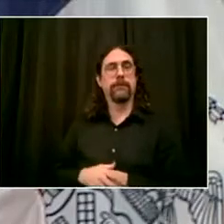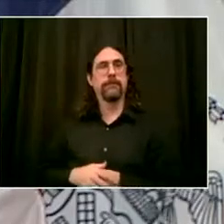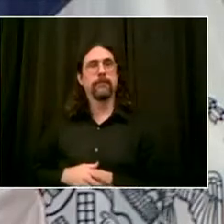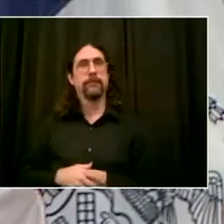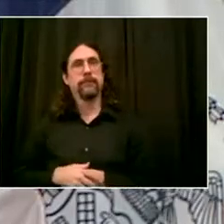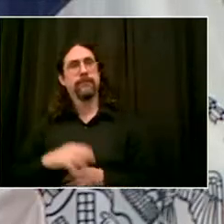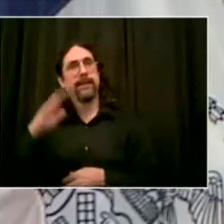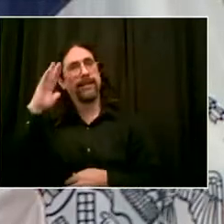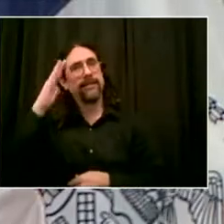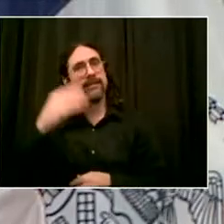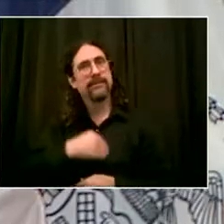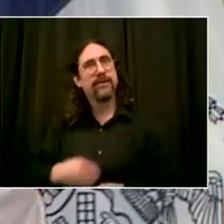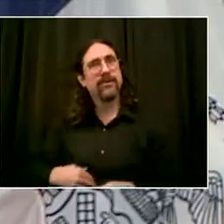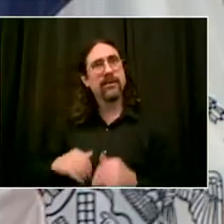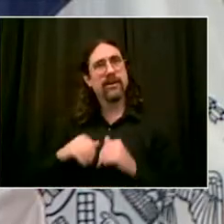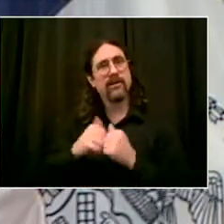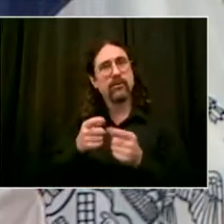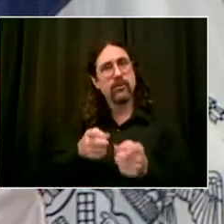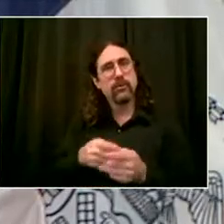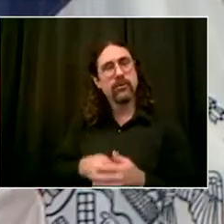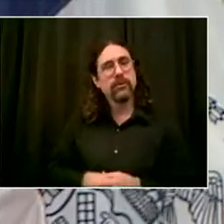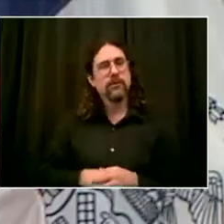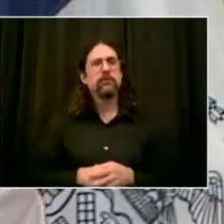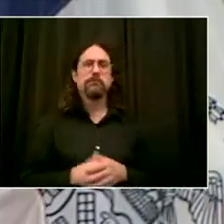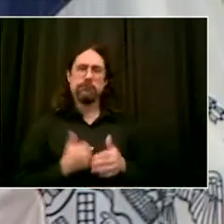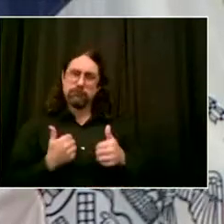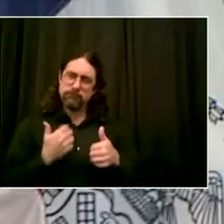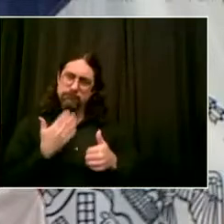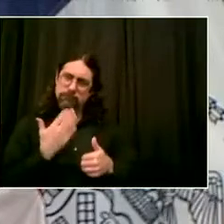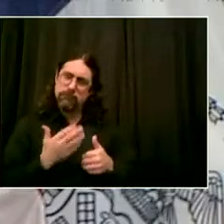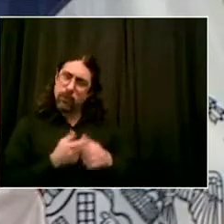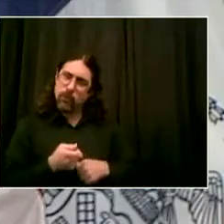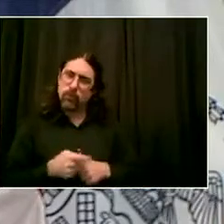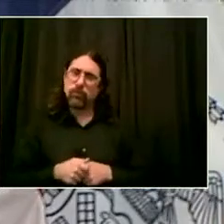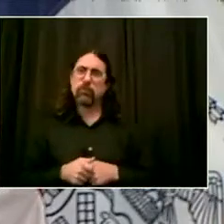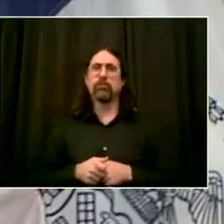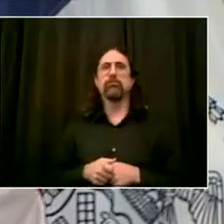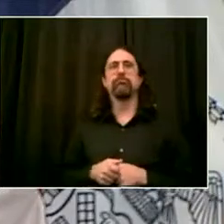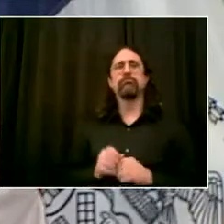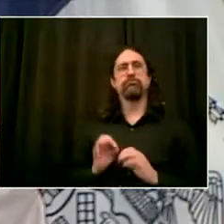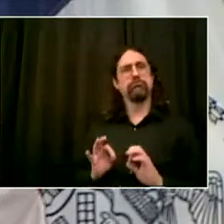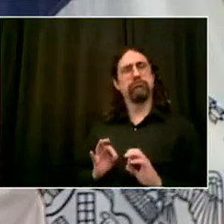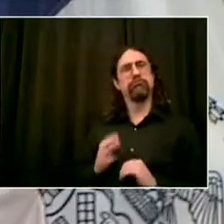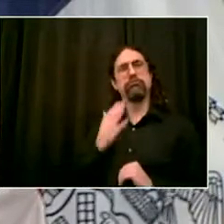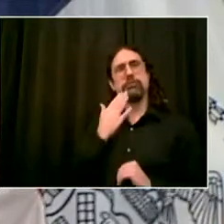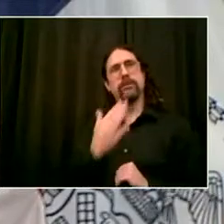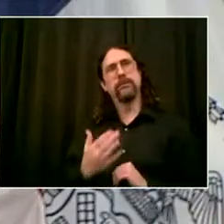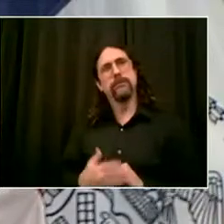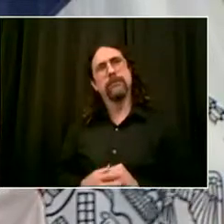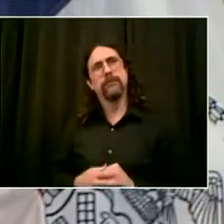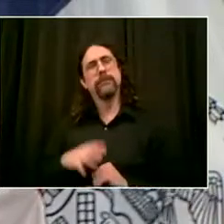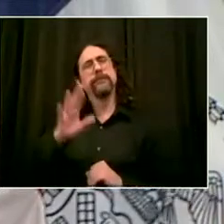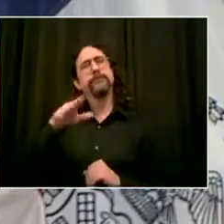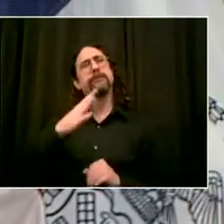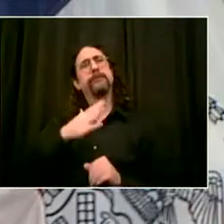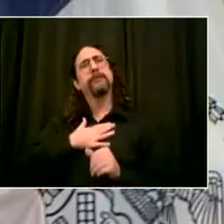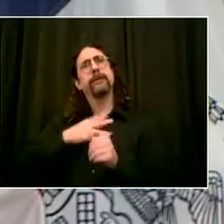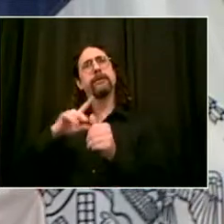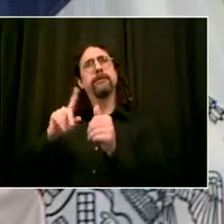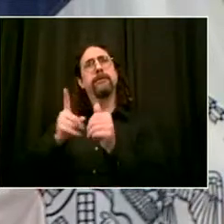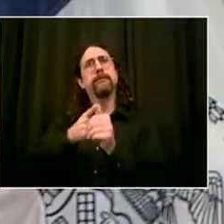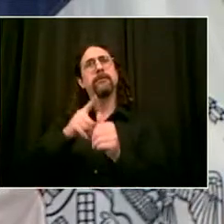so I so my first question I wanted to just ask um about reopening I I think you may have addressed some of this but and some of it might be my